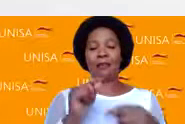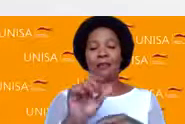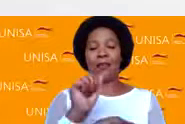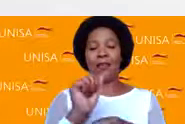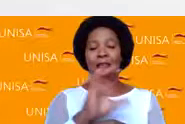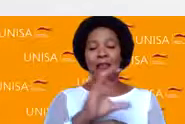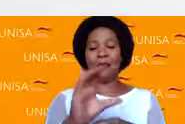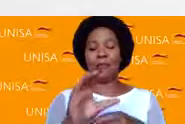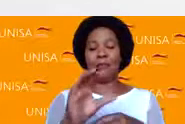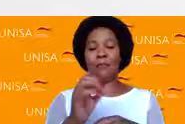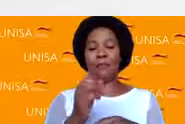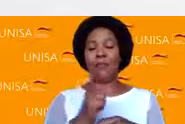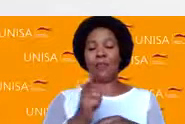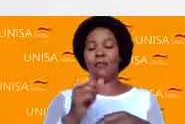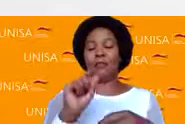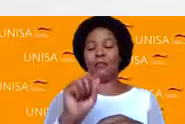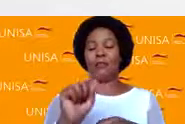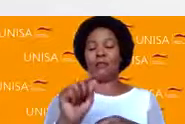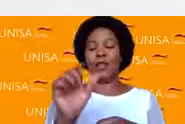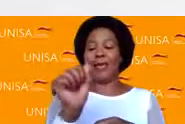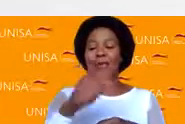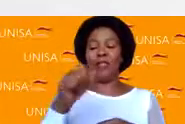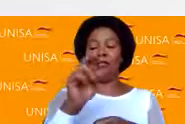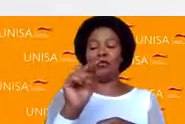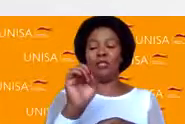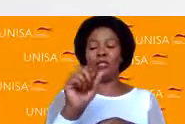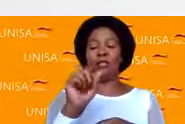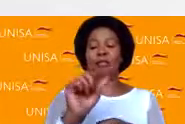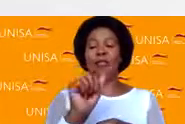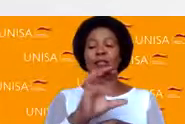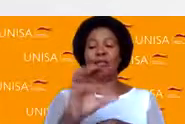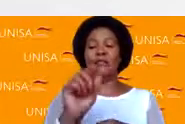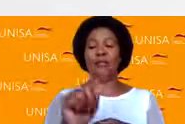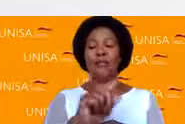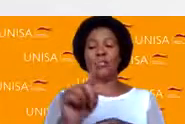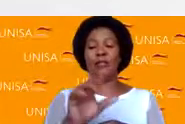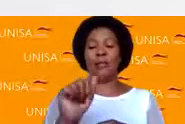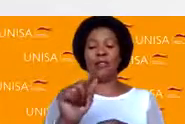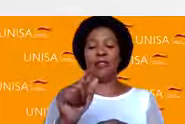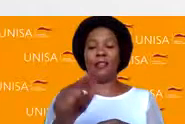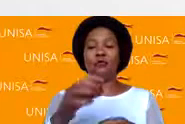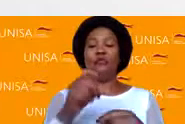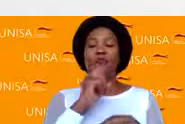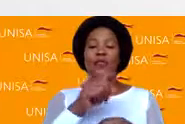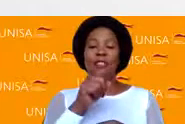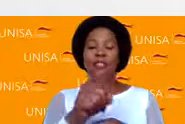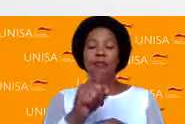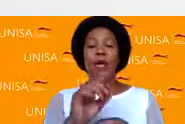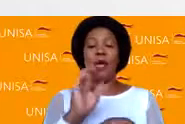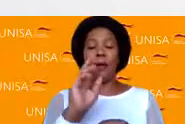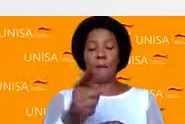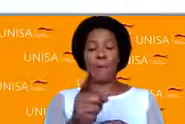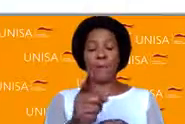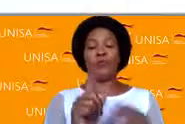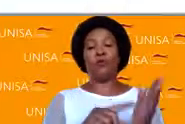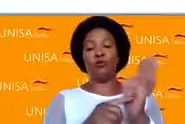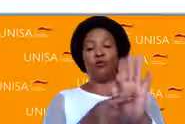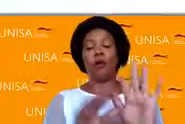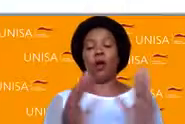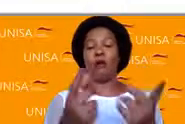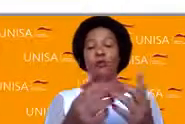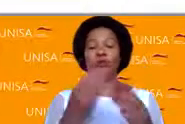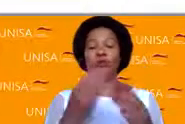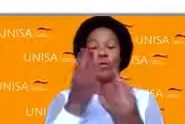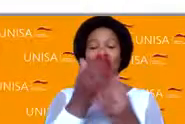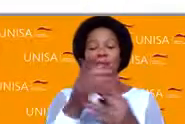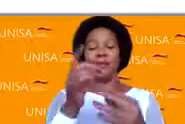mylife.unisa.ac.za. And that is the email that you use to sign in as well. But we will show you exactly how you type that in